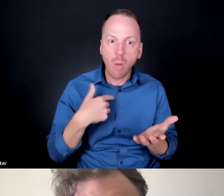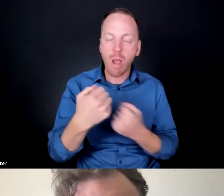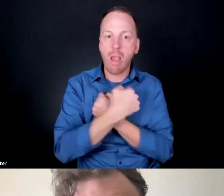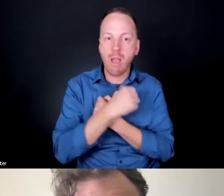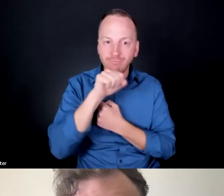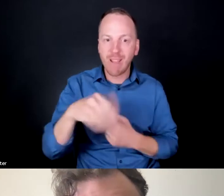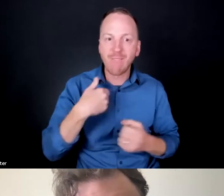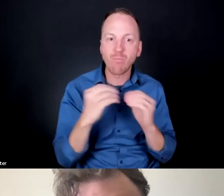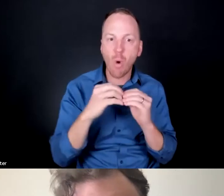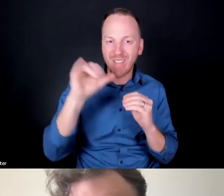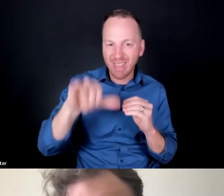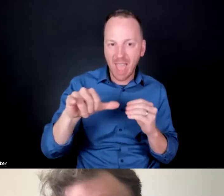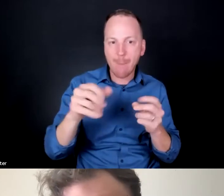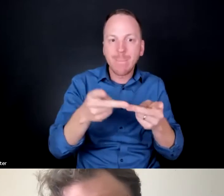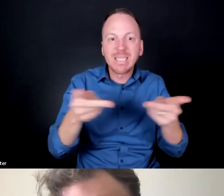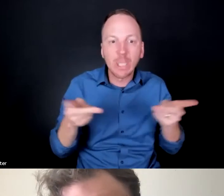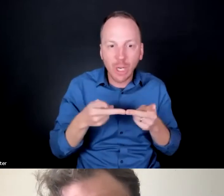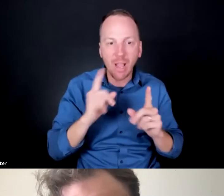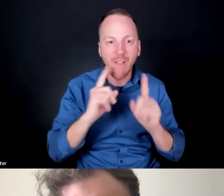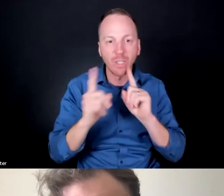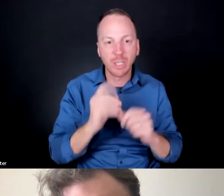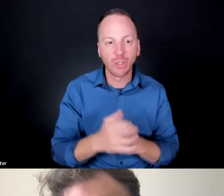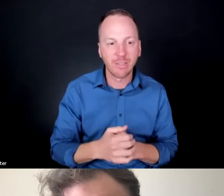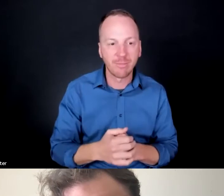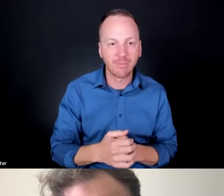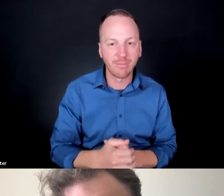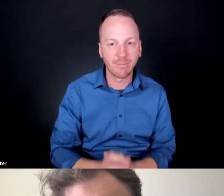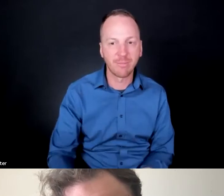have a little bit more of that positioning conversation.